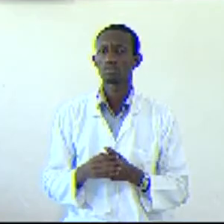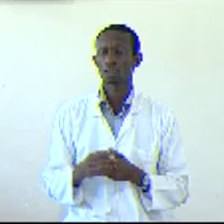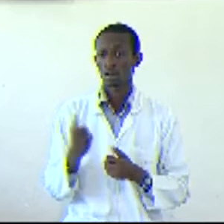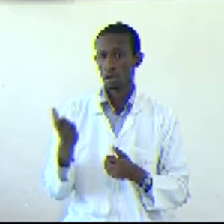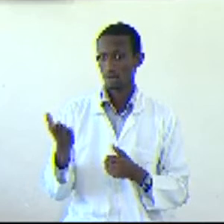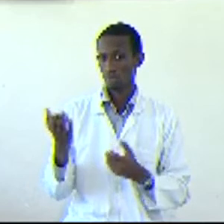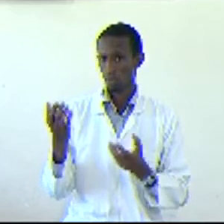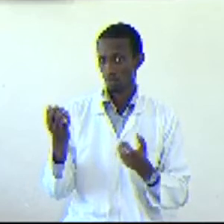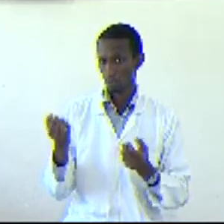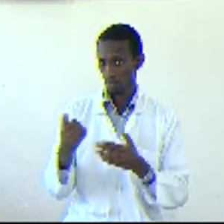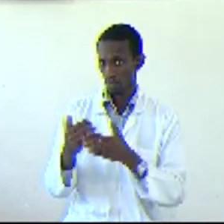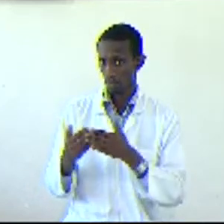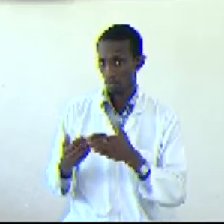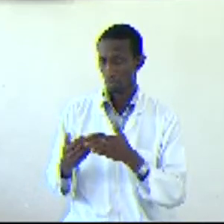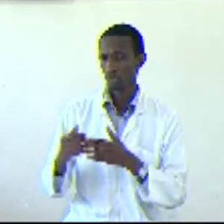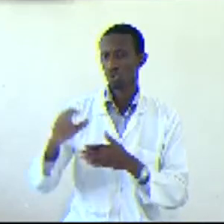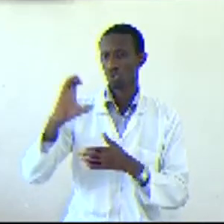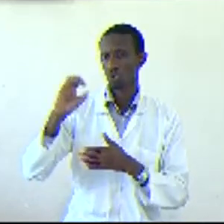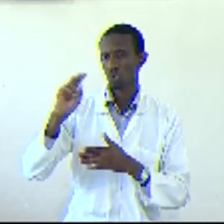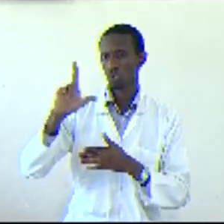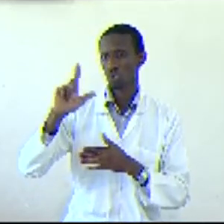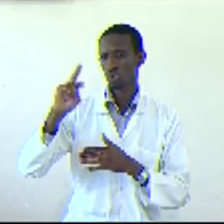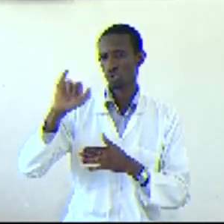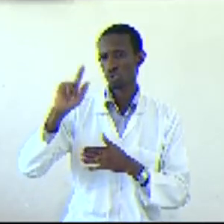have, before collision,